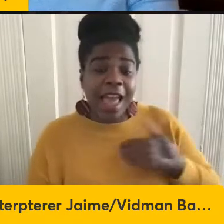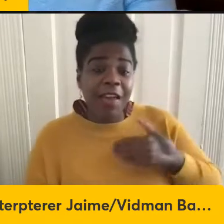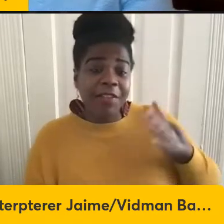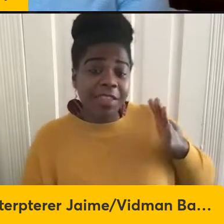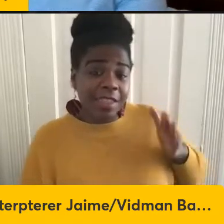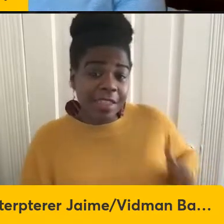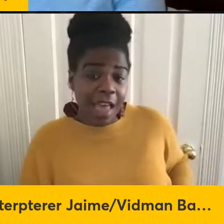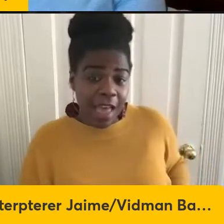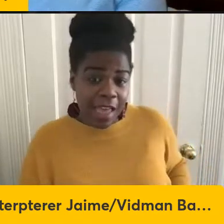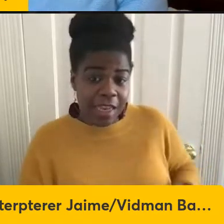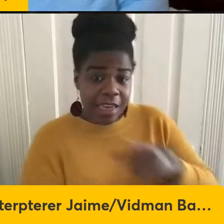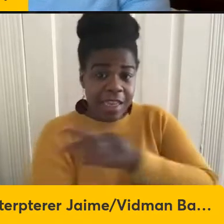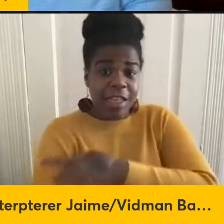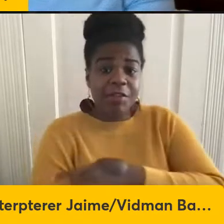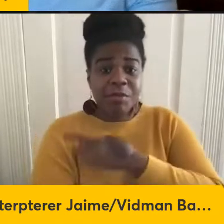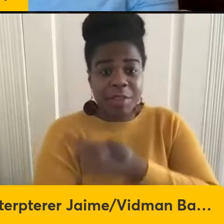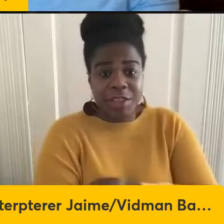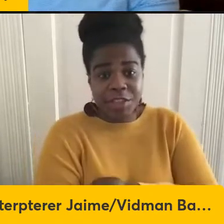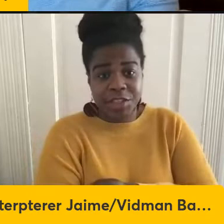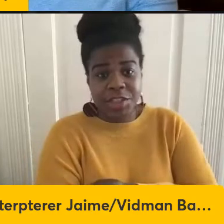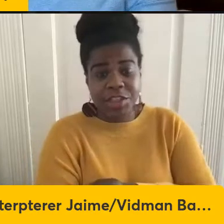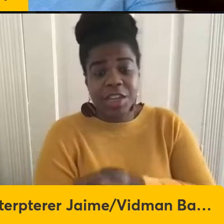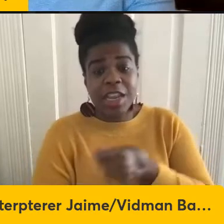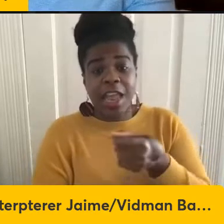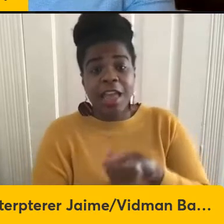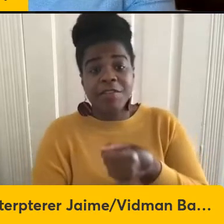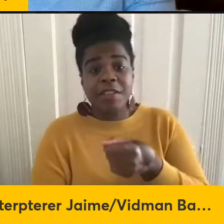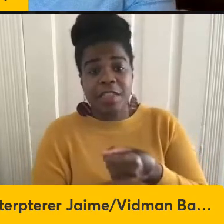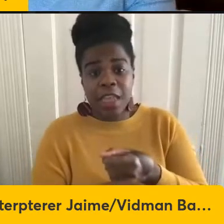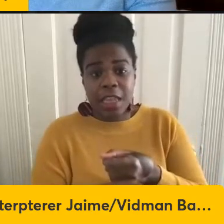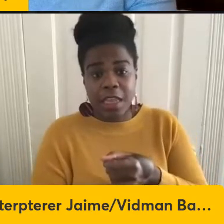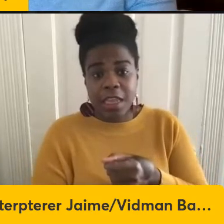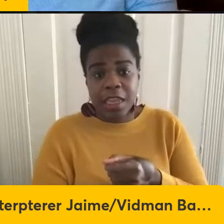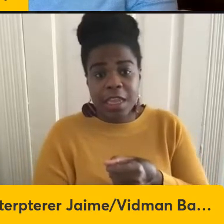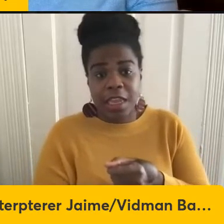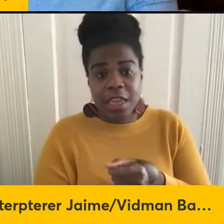advocacy where we're informing